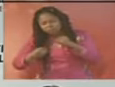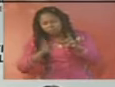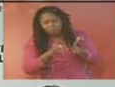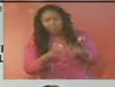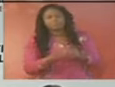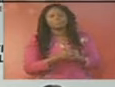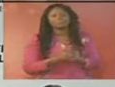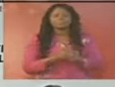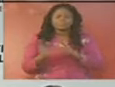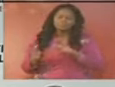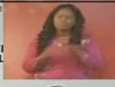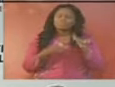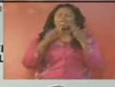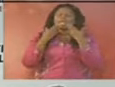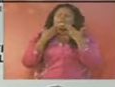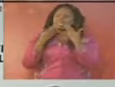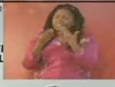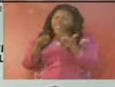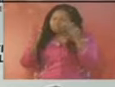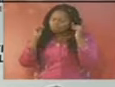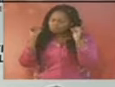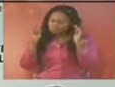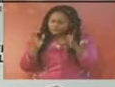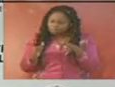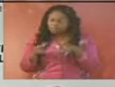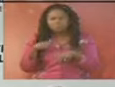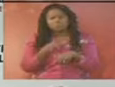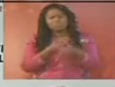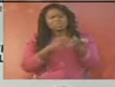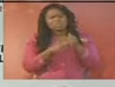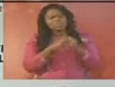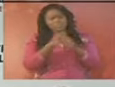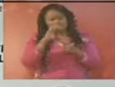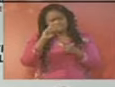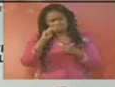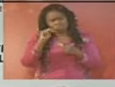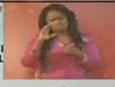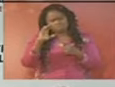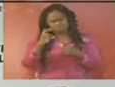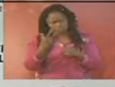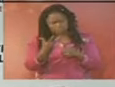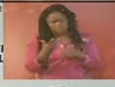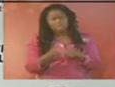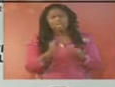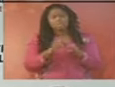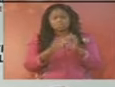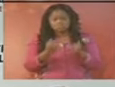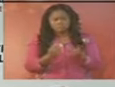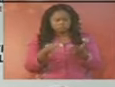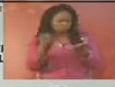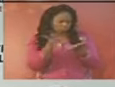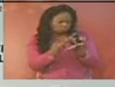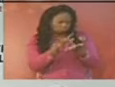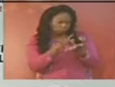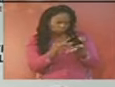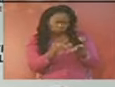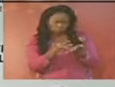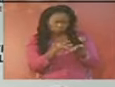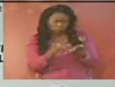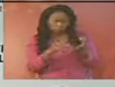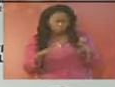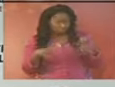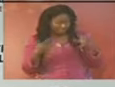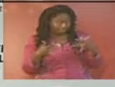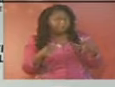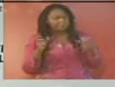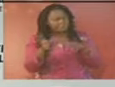they would have WhatsApped their questions in. Okay. The first question, is the ministry ramping up visits or have a